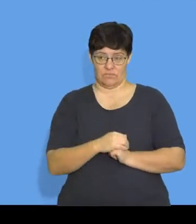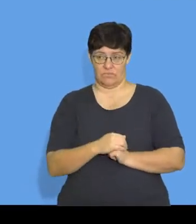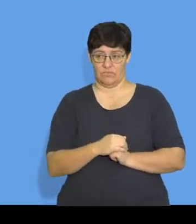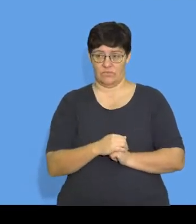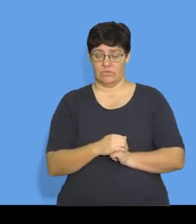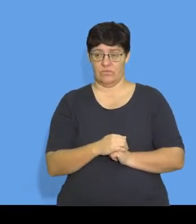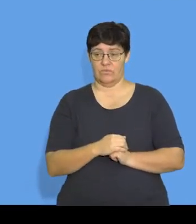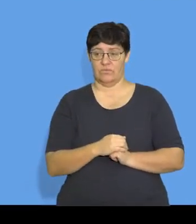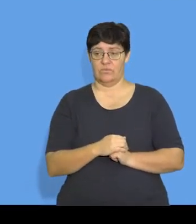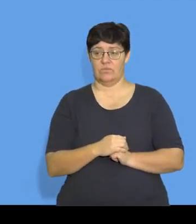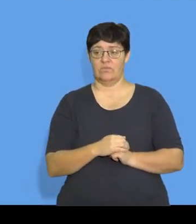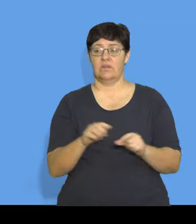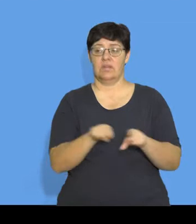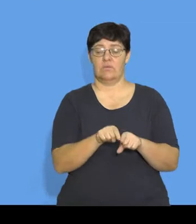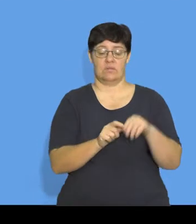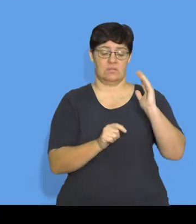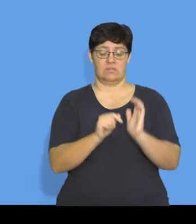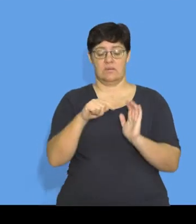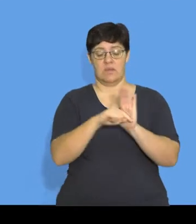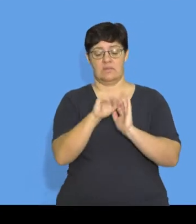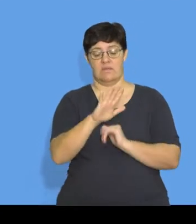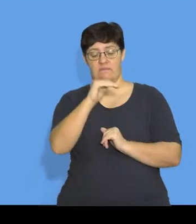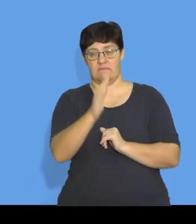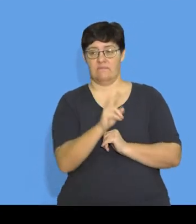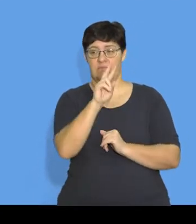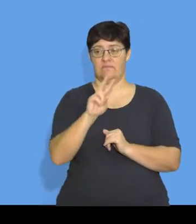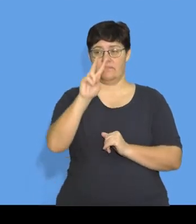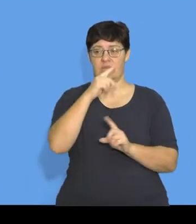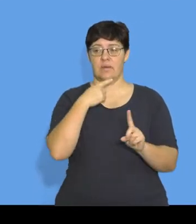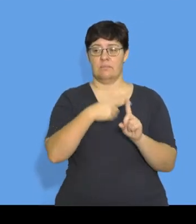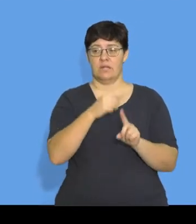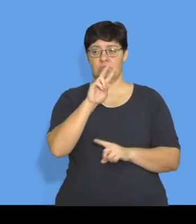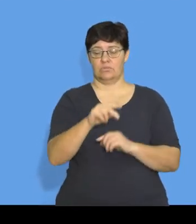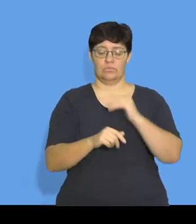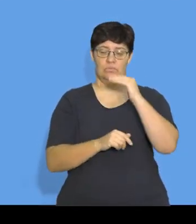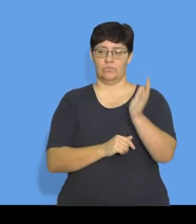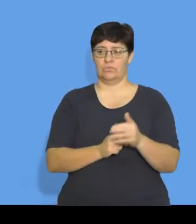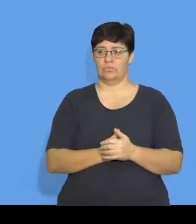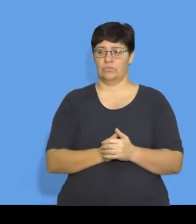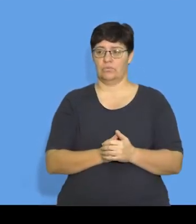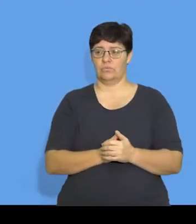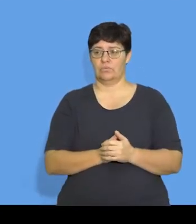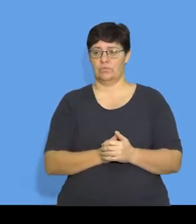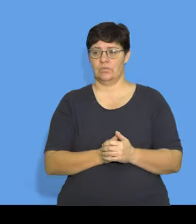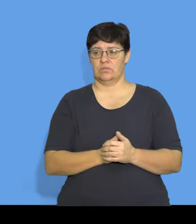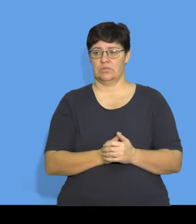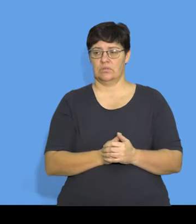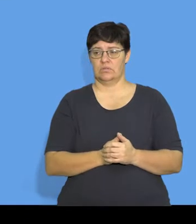is minus 5 plus 2 times 9, whoopsie, I keep doing